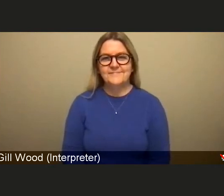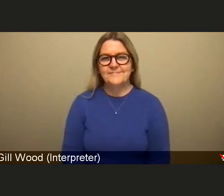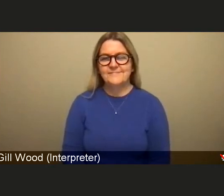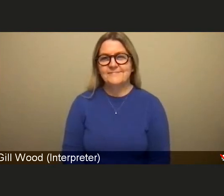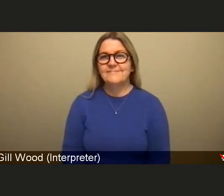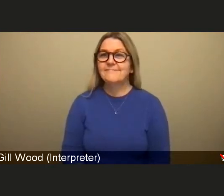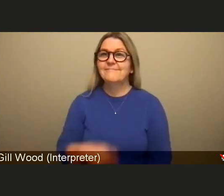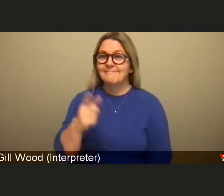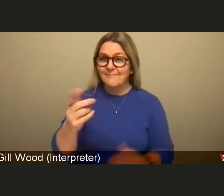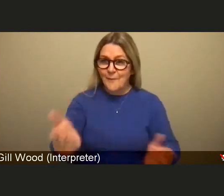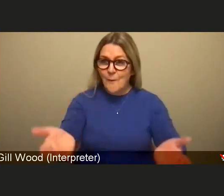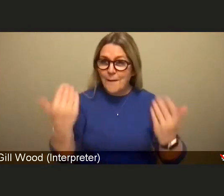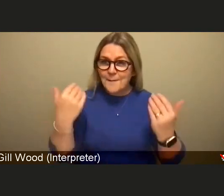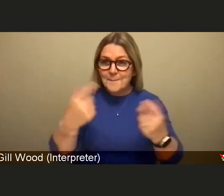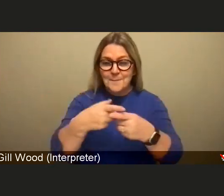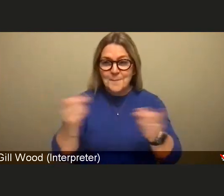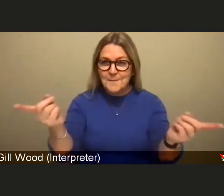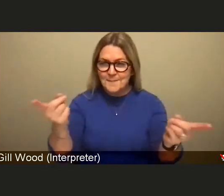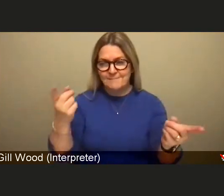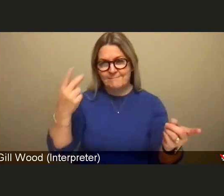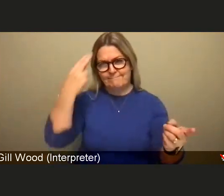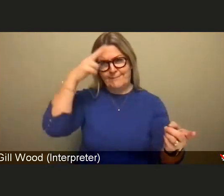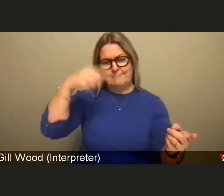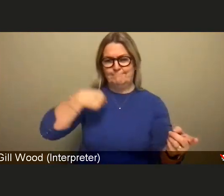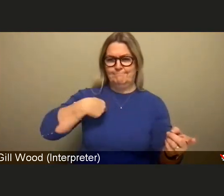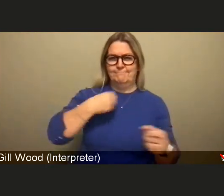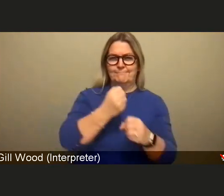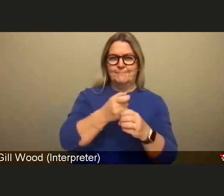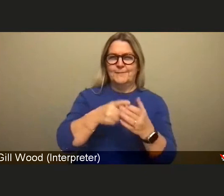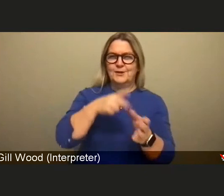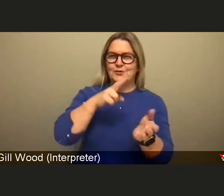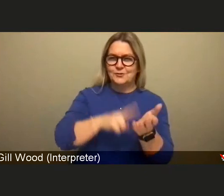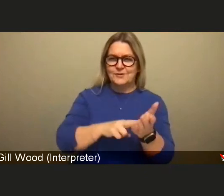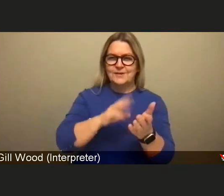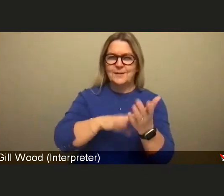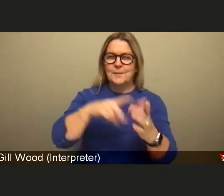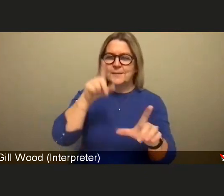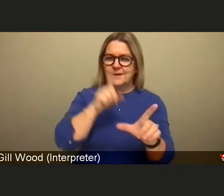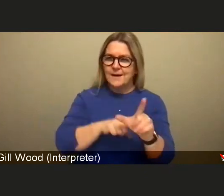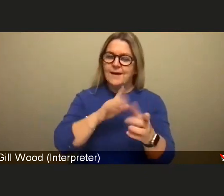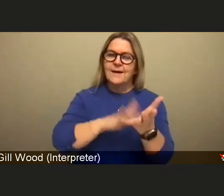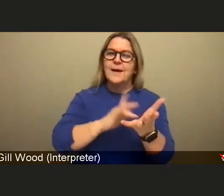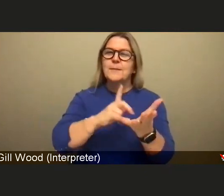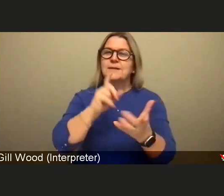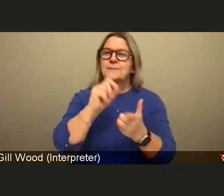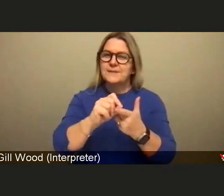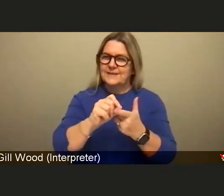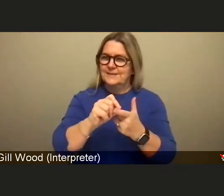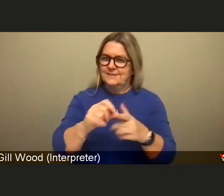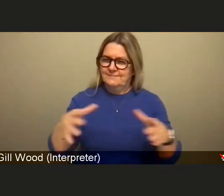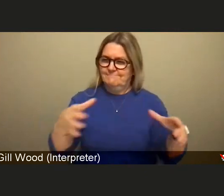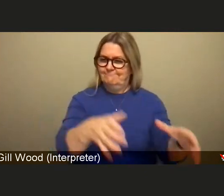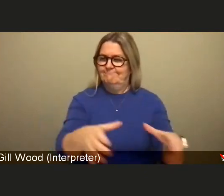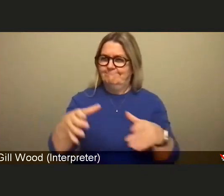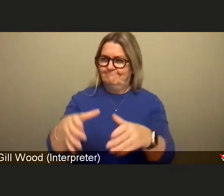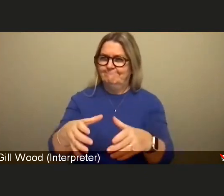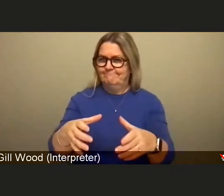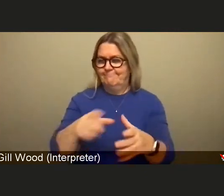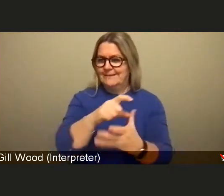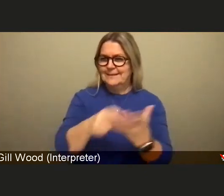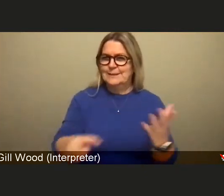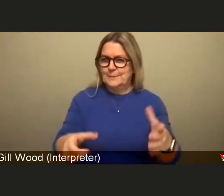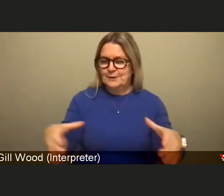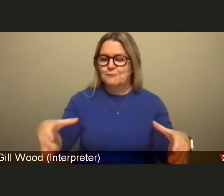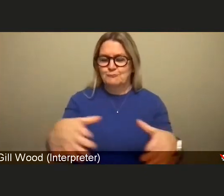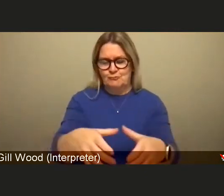Welcome. I'm Gillian Mackay, MSP, member of the Cross Party Group on Disability, and I would like to welcome you all to this special